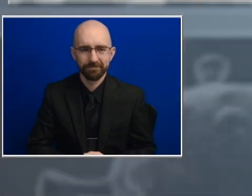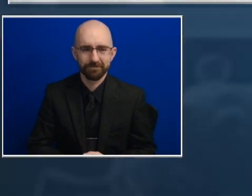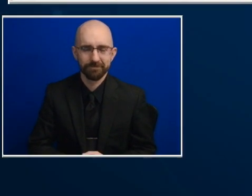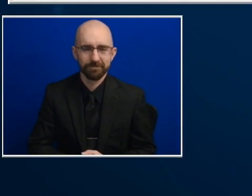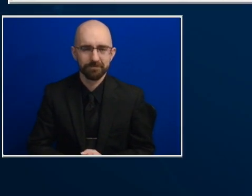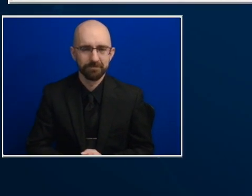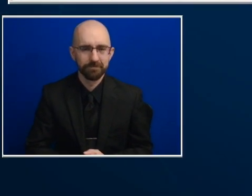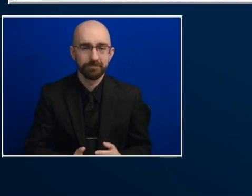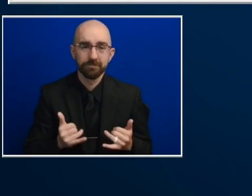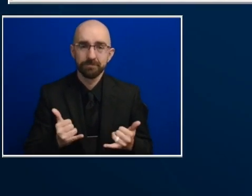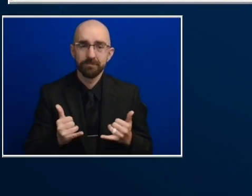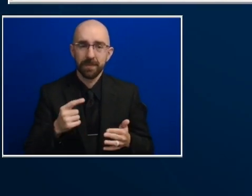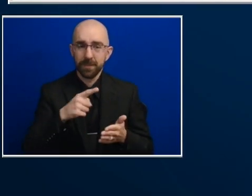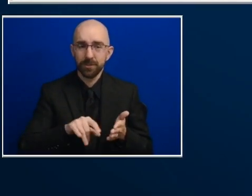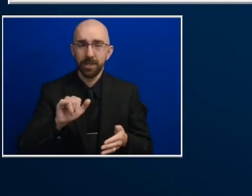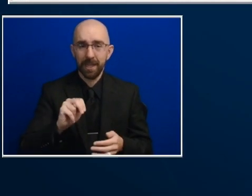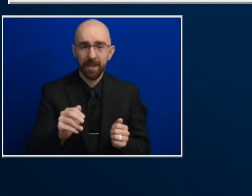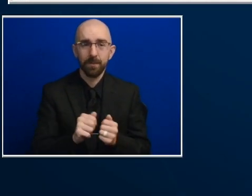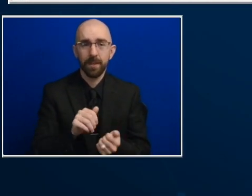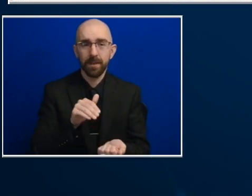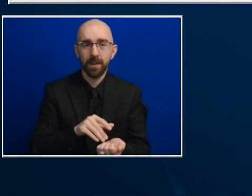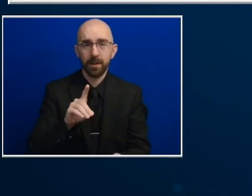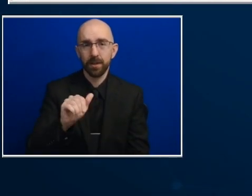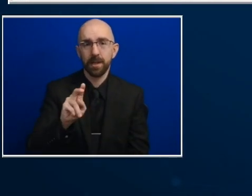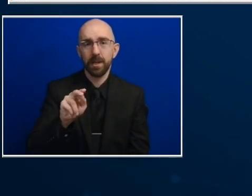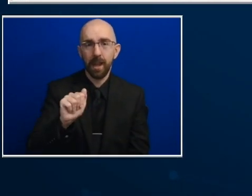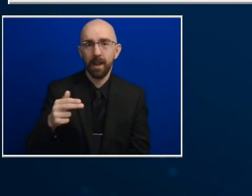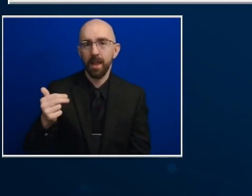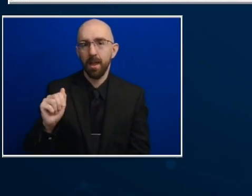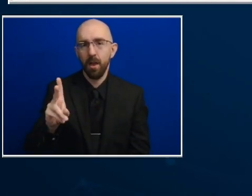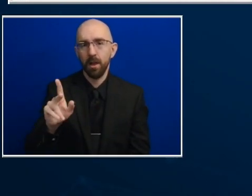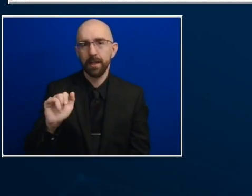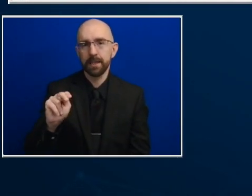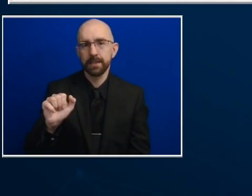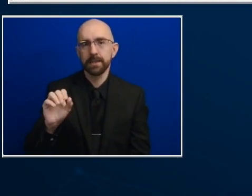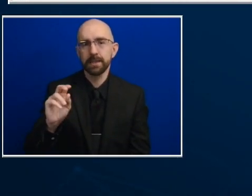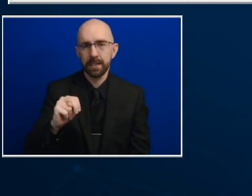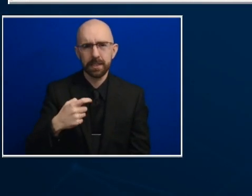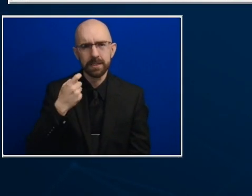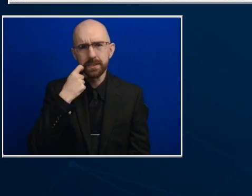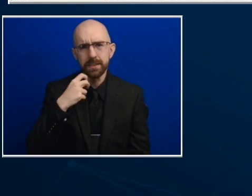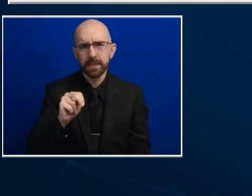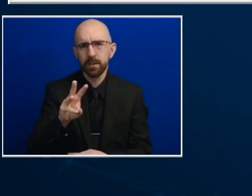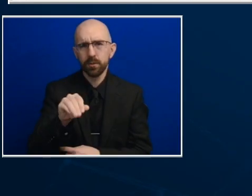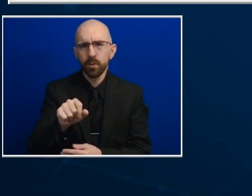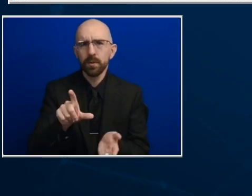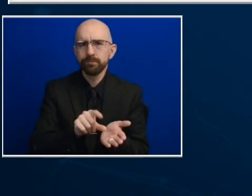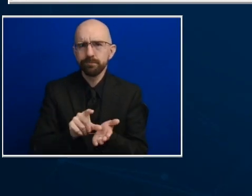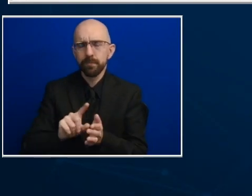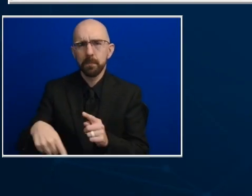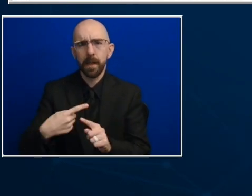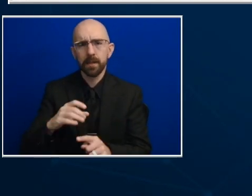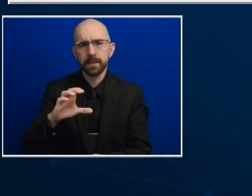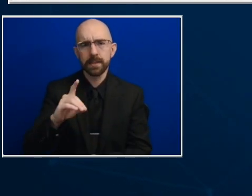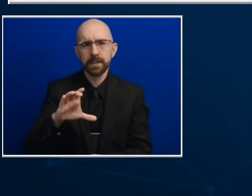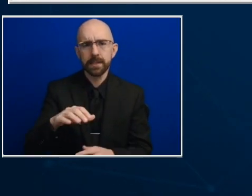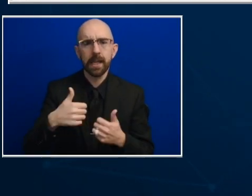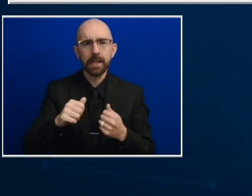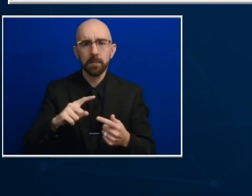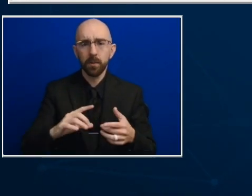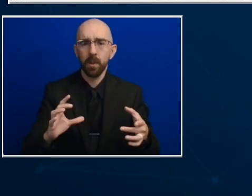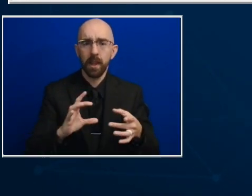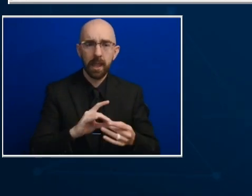Let's now check in with Dr. Dana Hawkinson. Recently there have been news articles about the CDC attempting to link the COVID